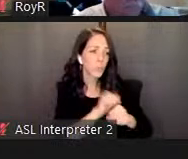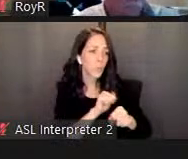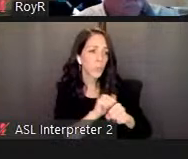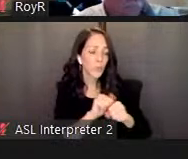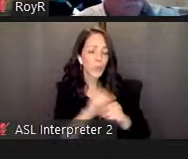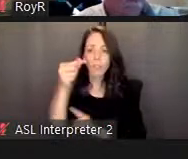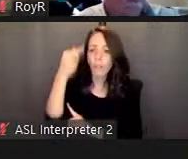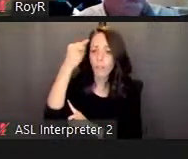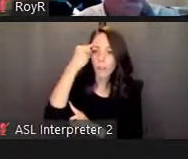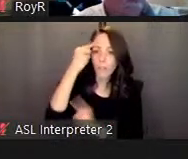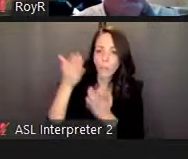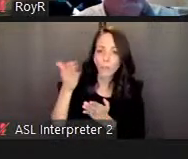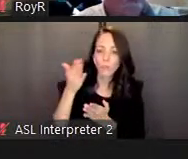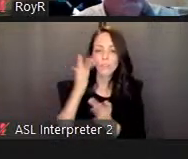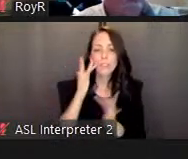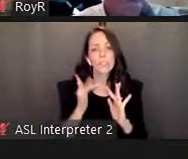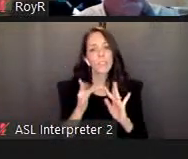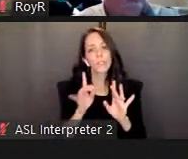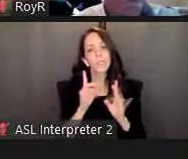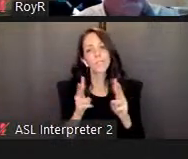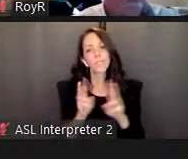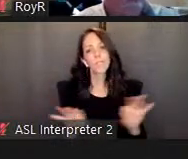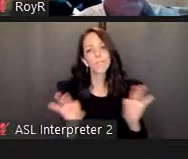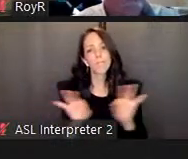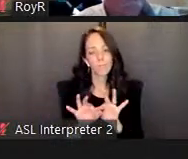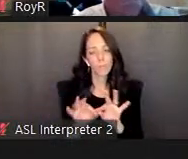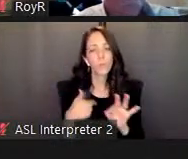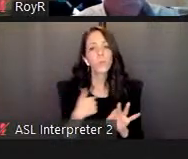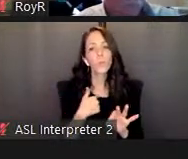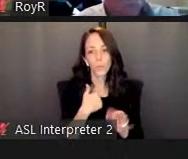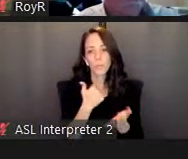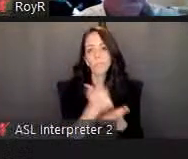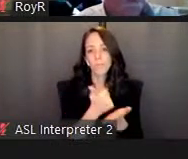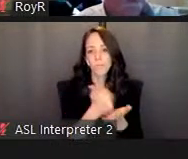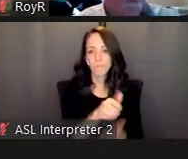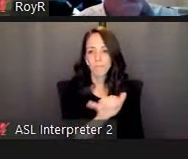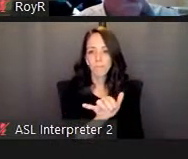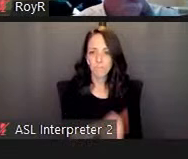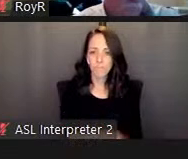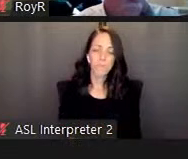government services. Next slide, please.